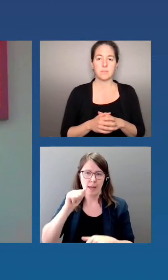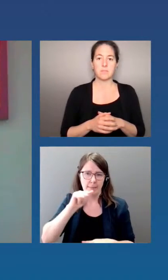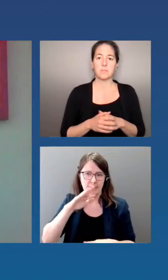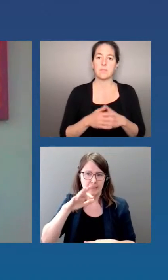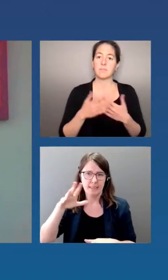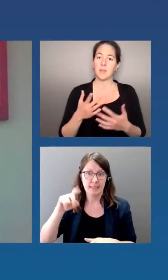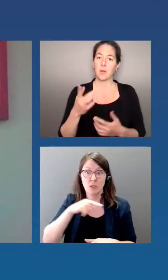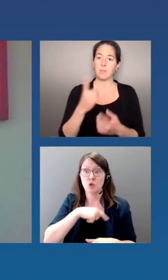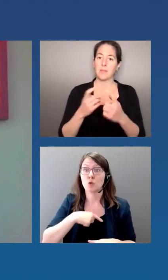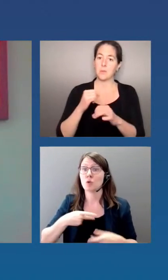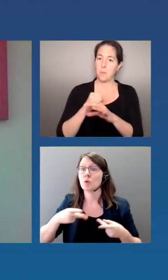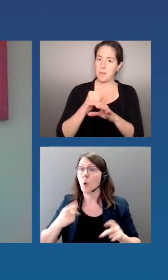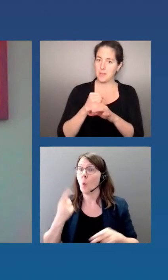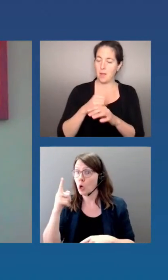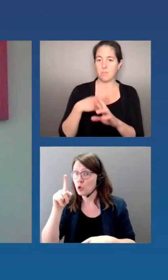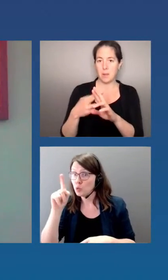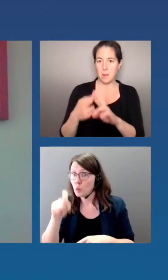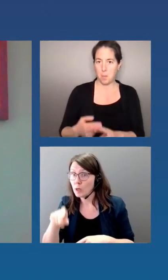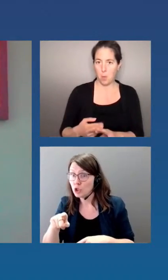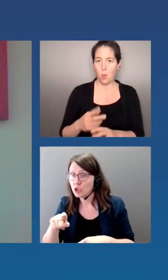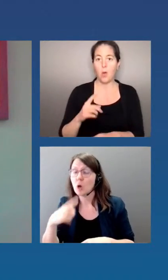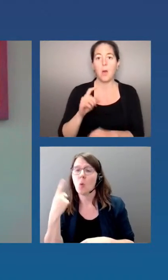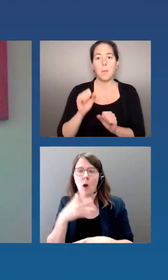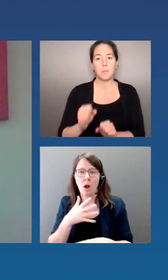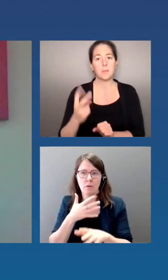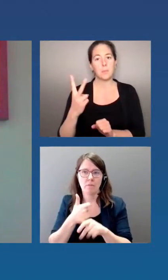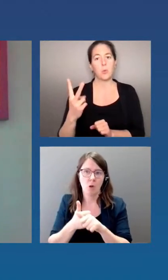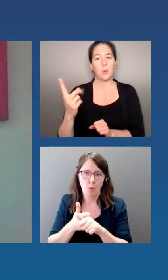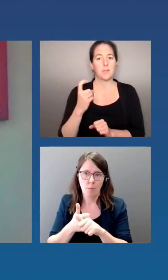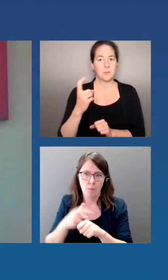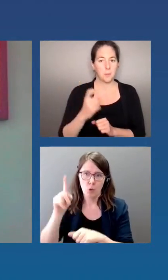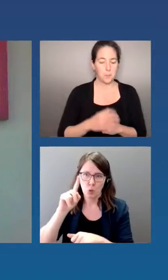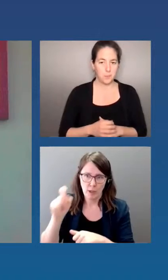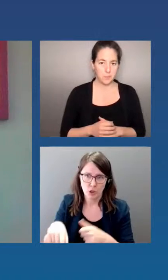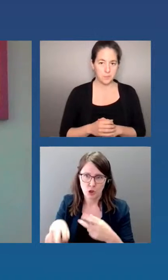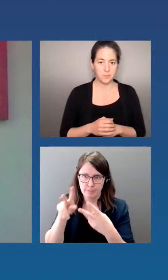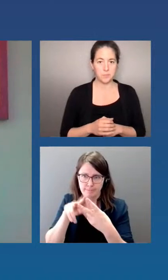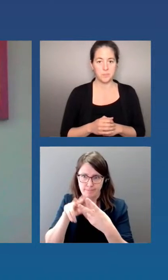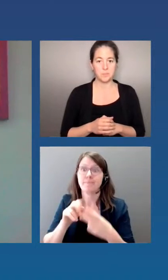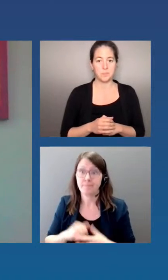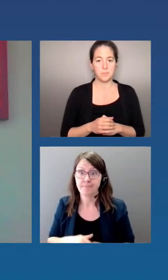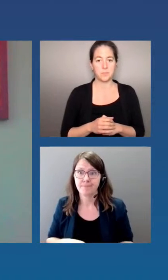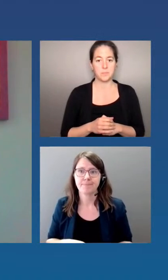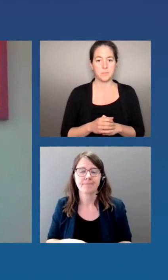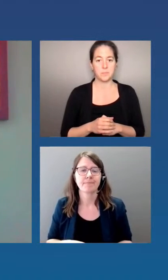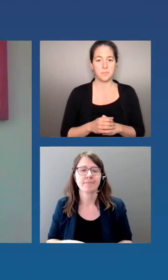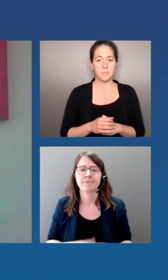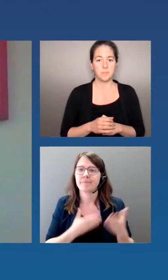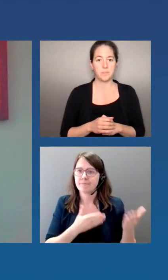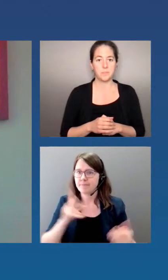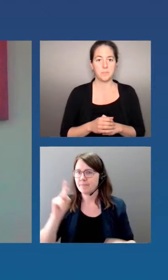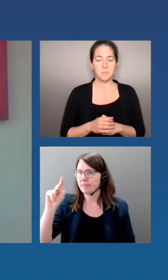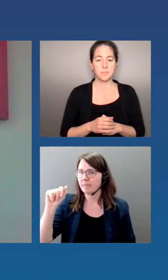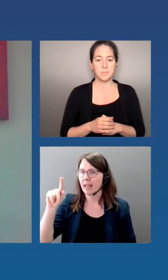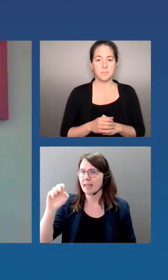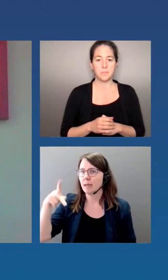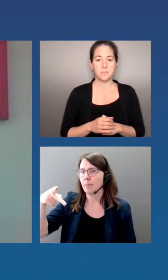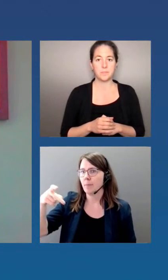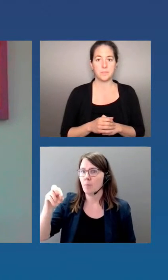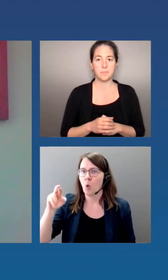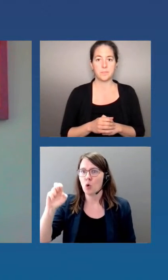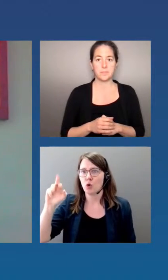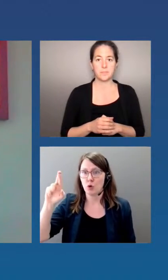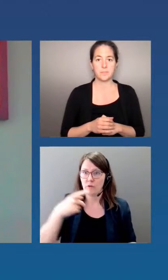aux questions des médias qui pourront poser une question et une question de suivi. So we will now begin with Kate Porter at CBC